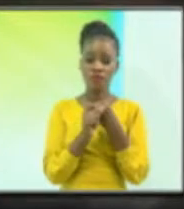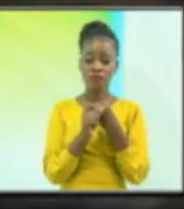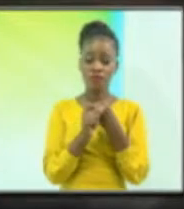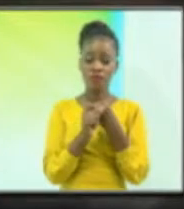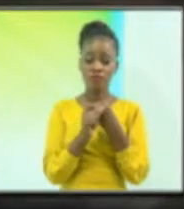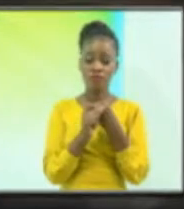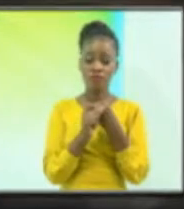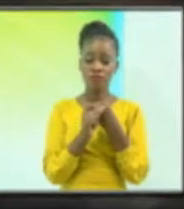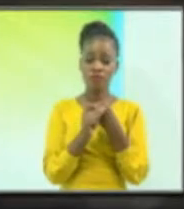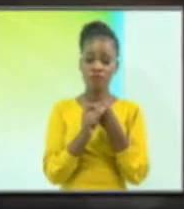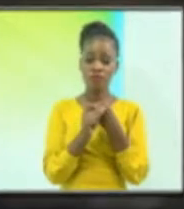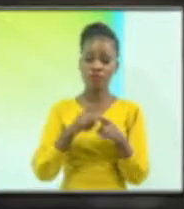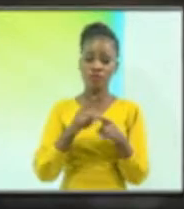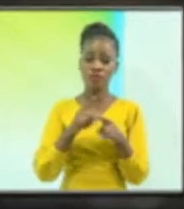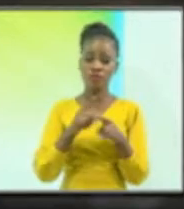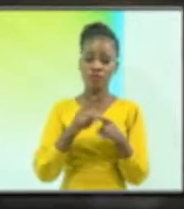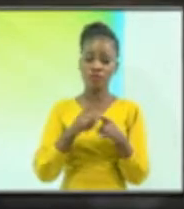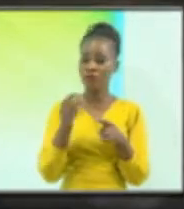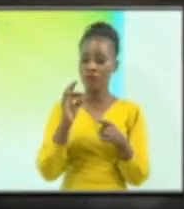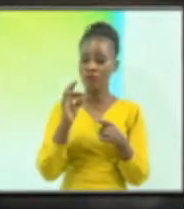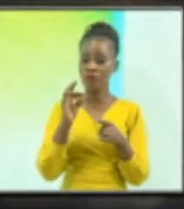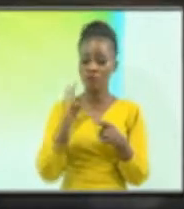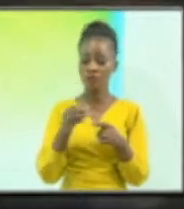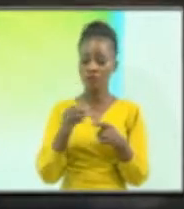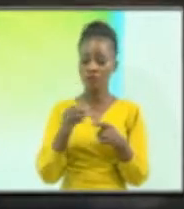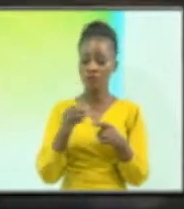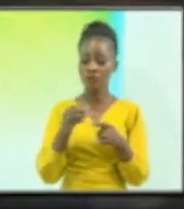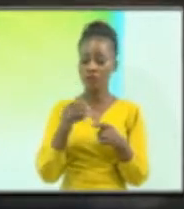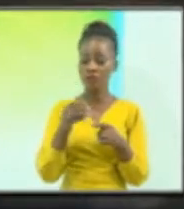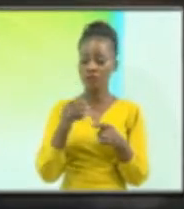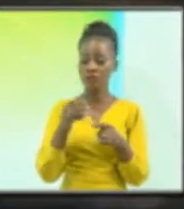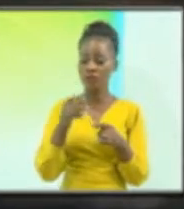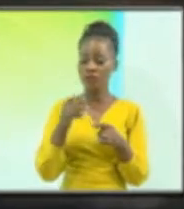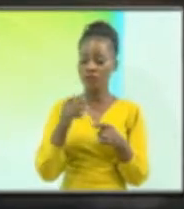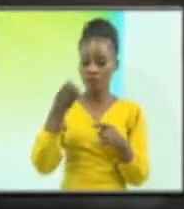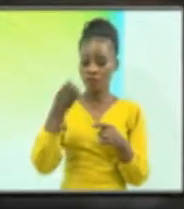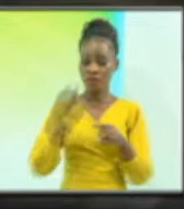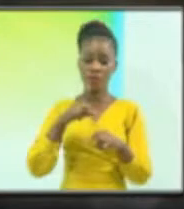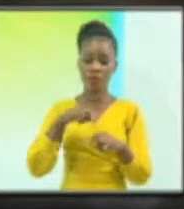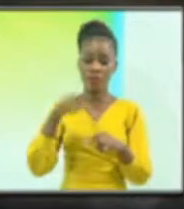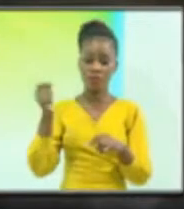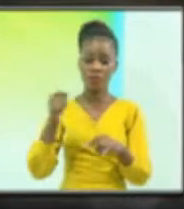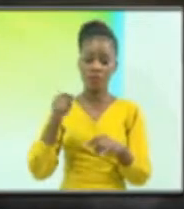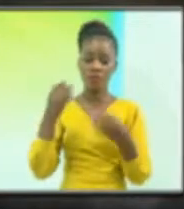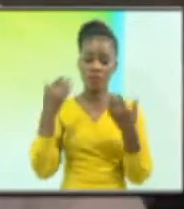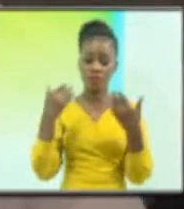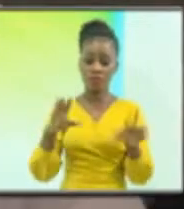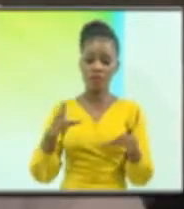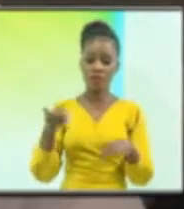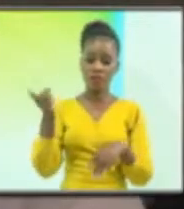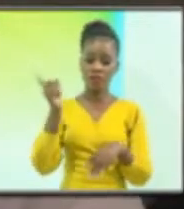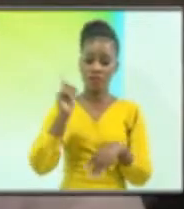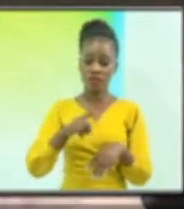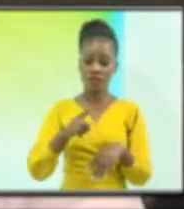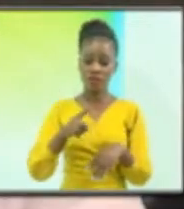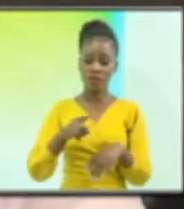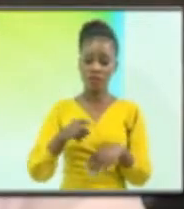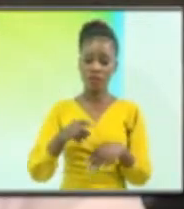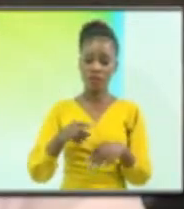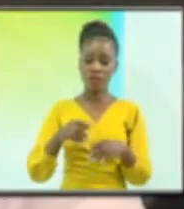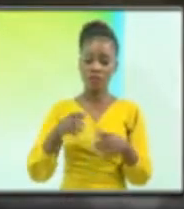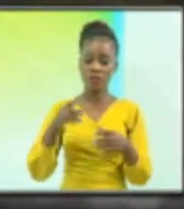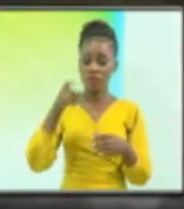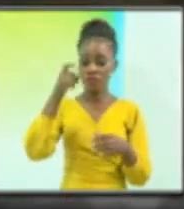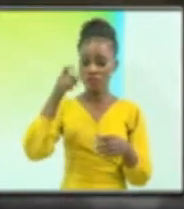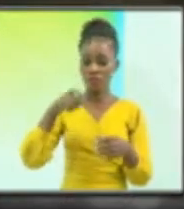apply for facilities, this passport, very late, only when a journey has come up. Somebody has